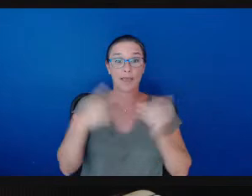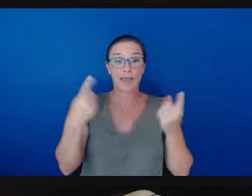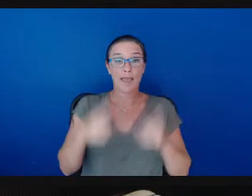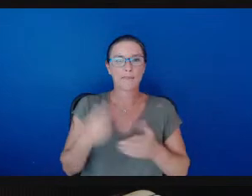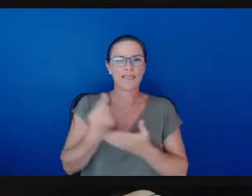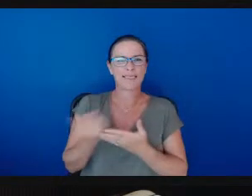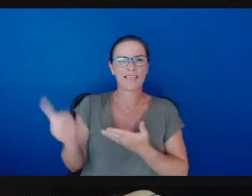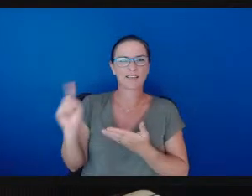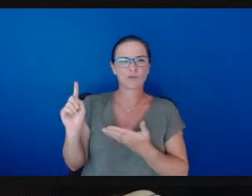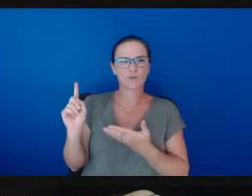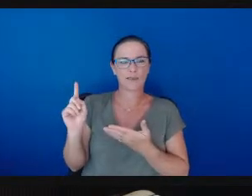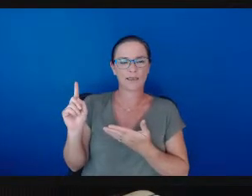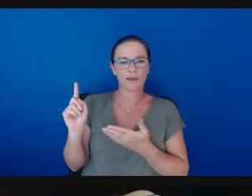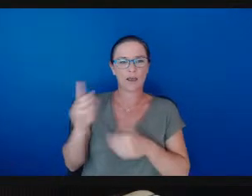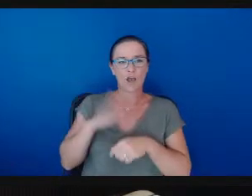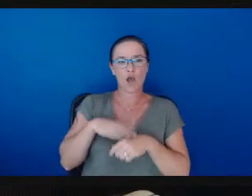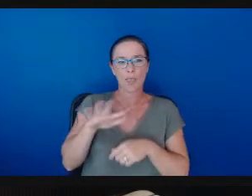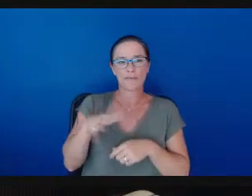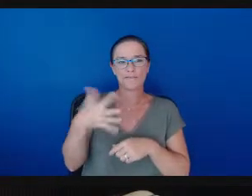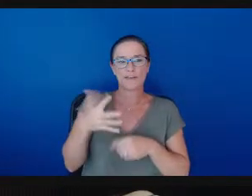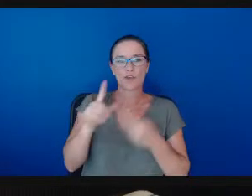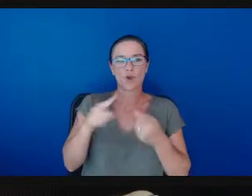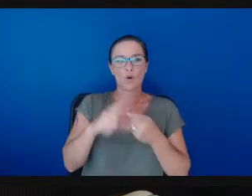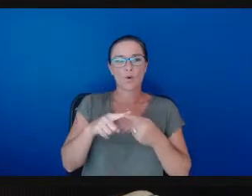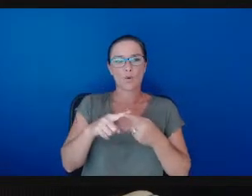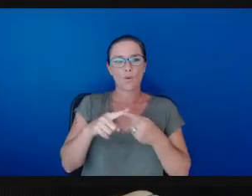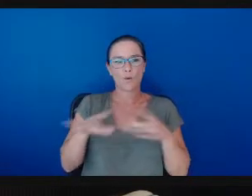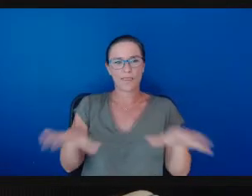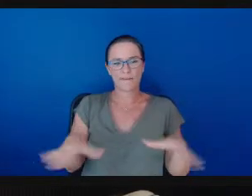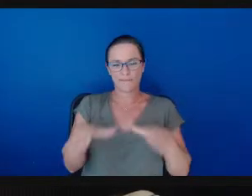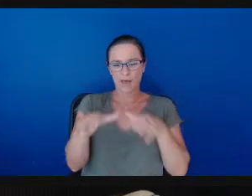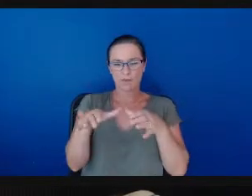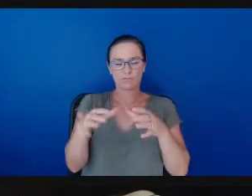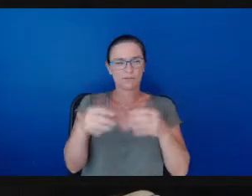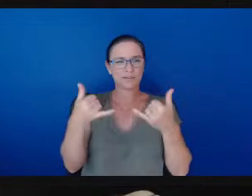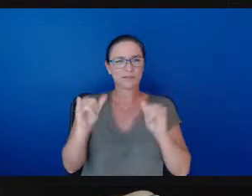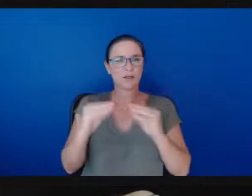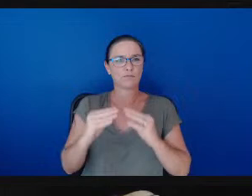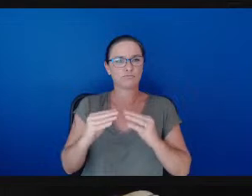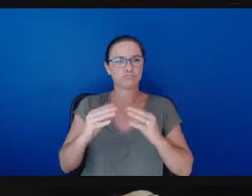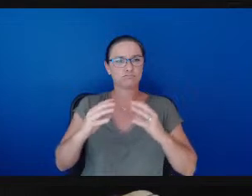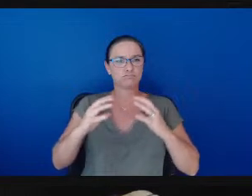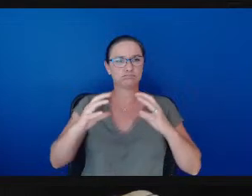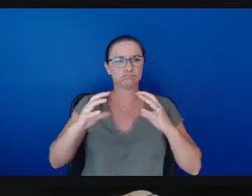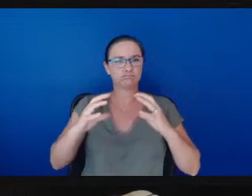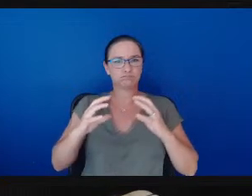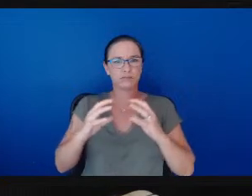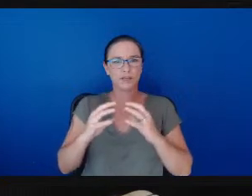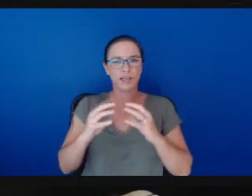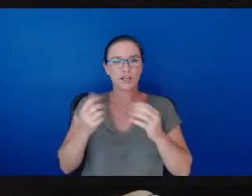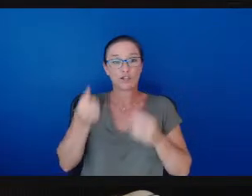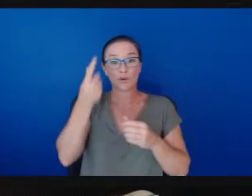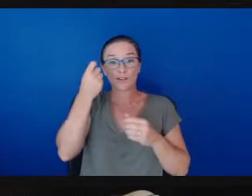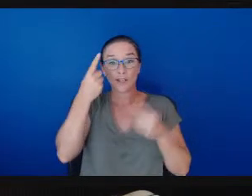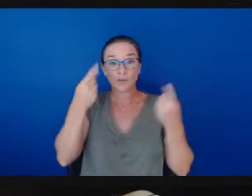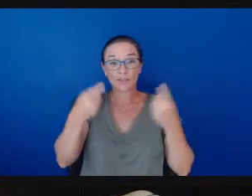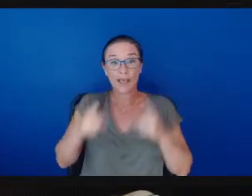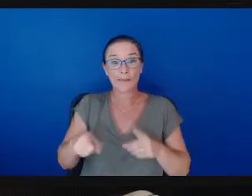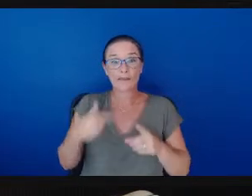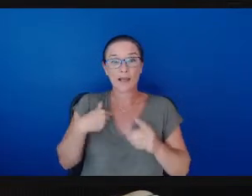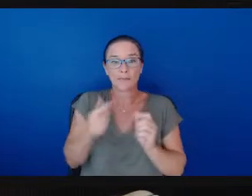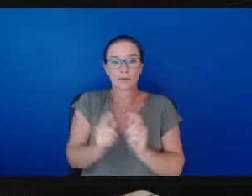week on the 5th, in fact, when the volcano was still in its background emission stage. And to understand what happened there, I'm going to scroll down a little bit